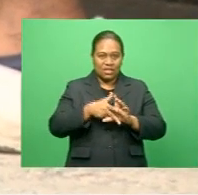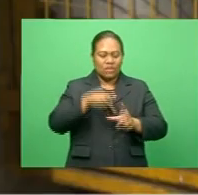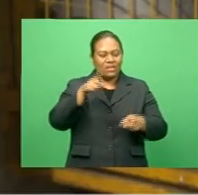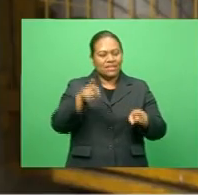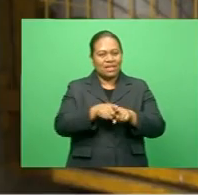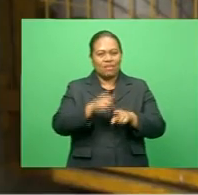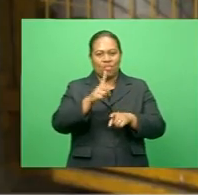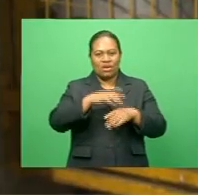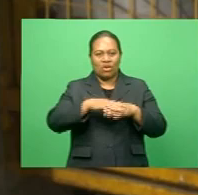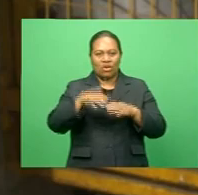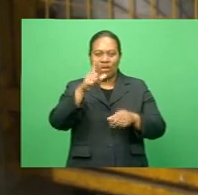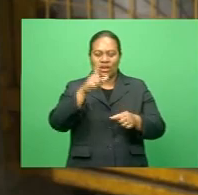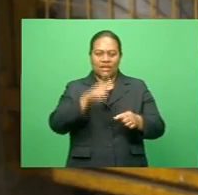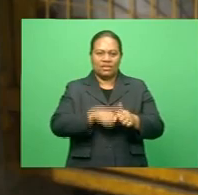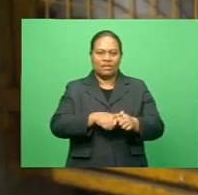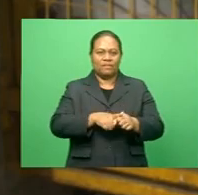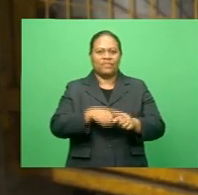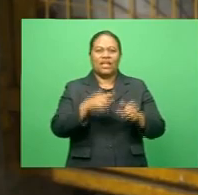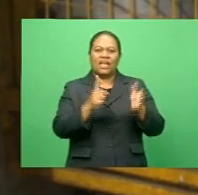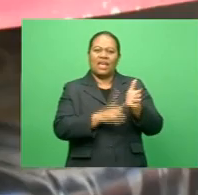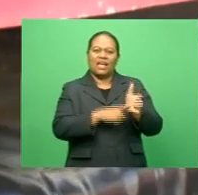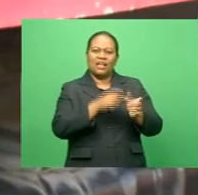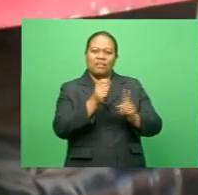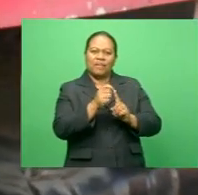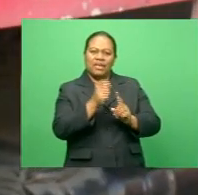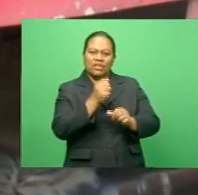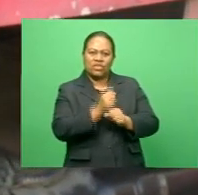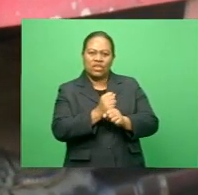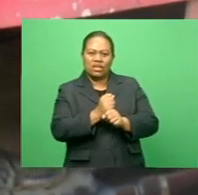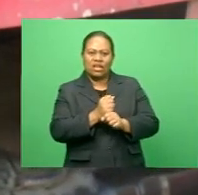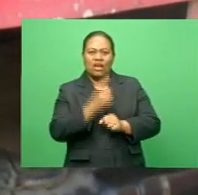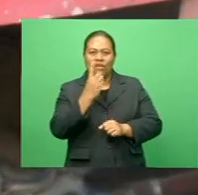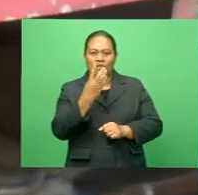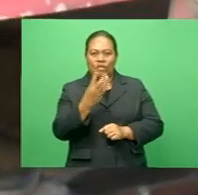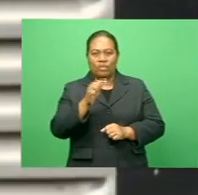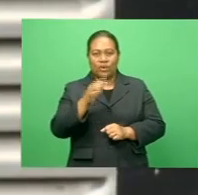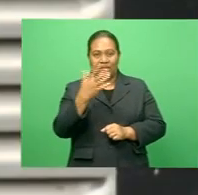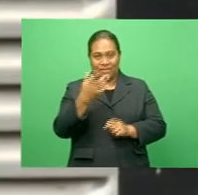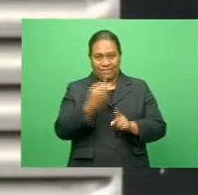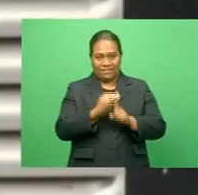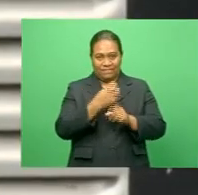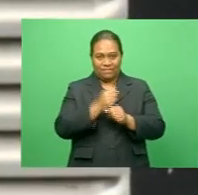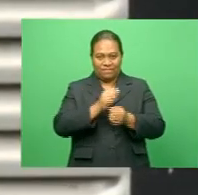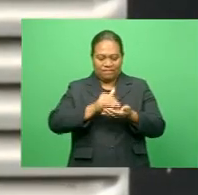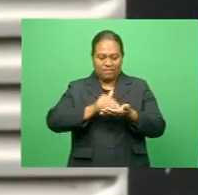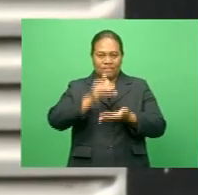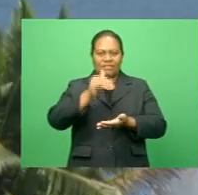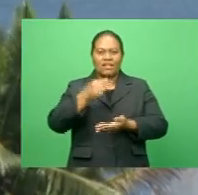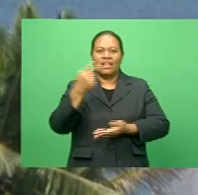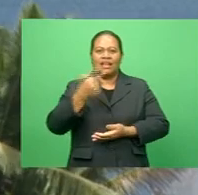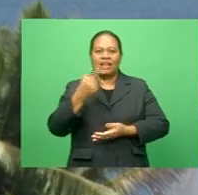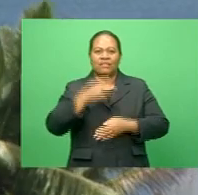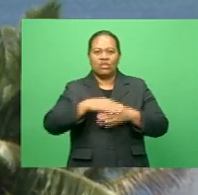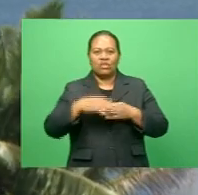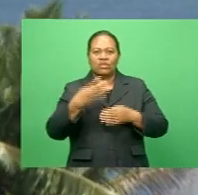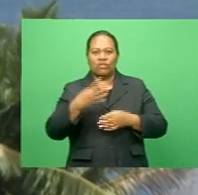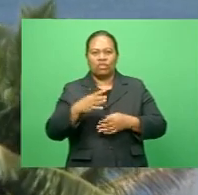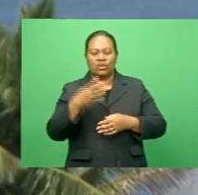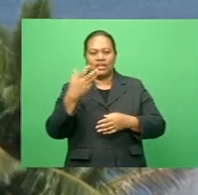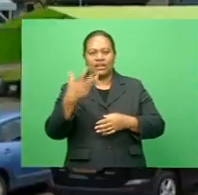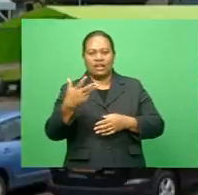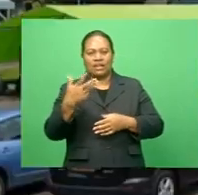litre. The retail LPG price for 4.5 kg cylinder will increase from $11.49